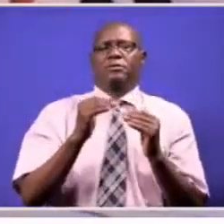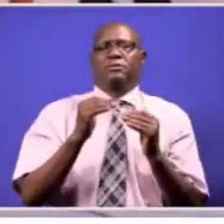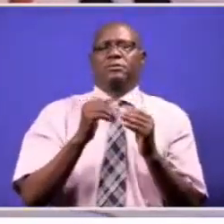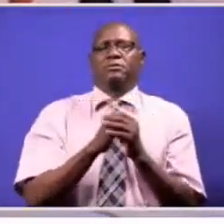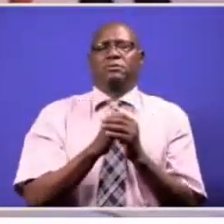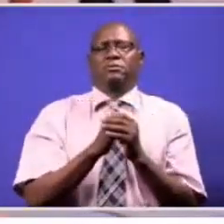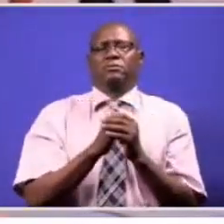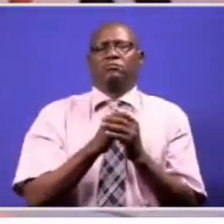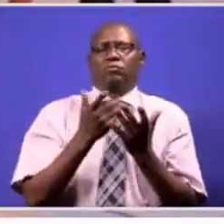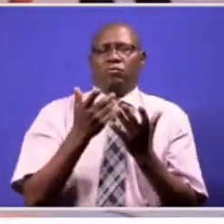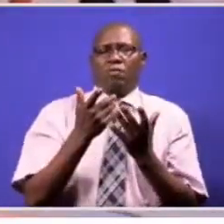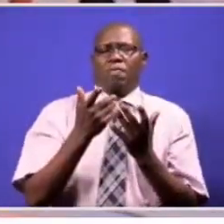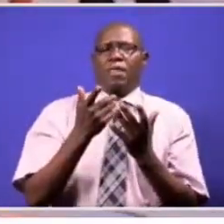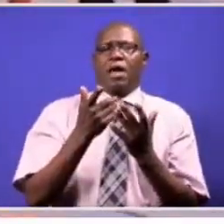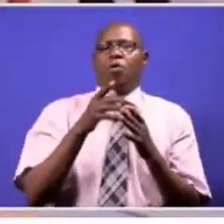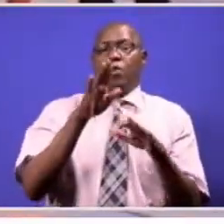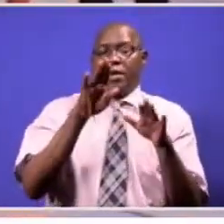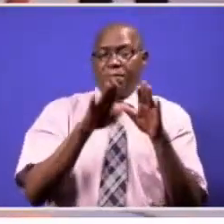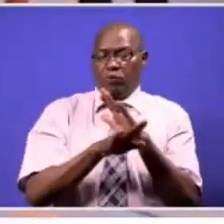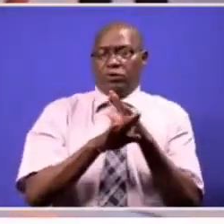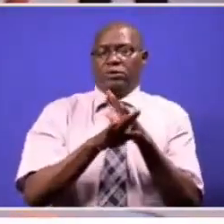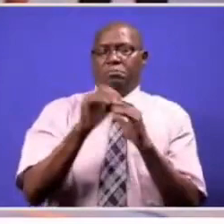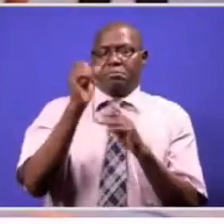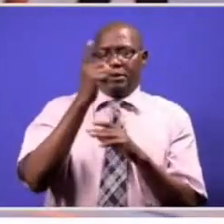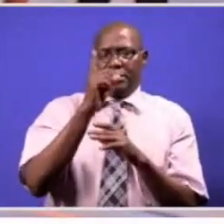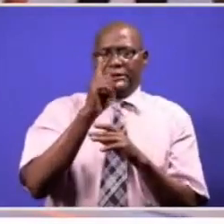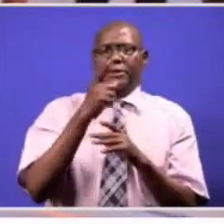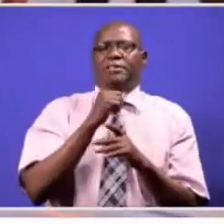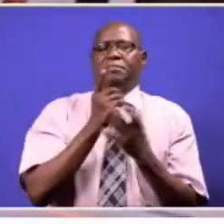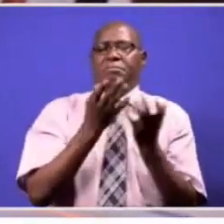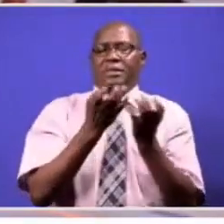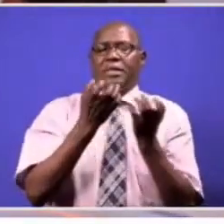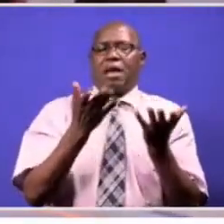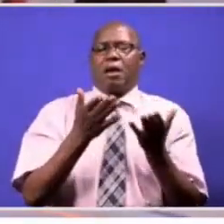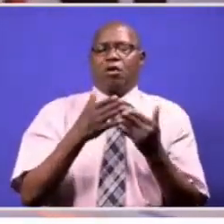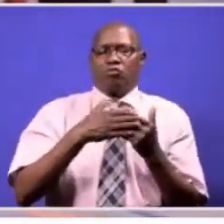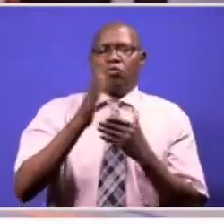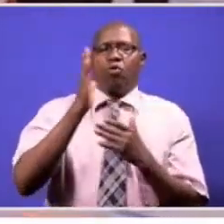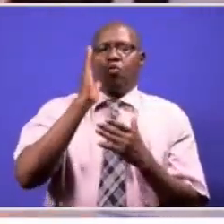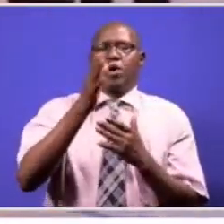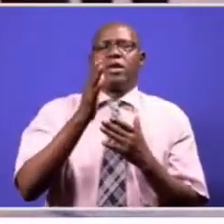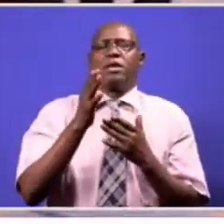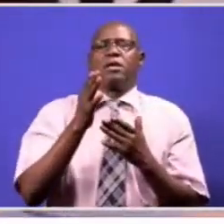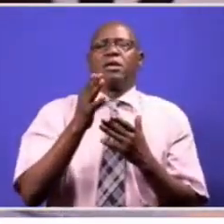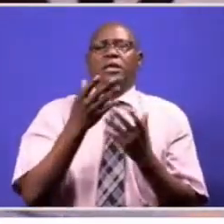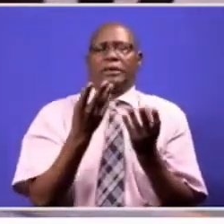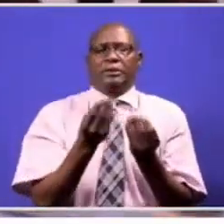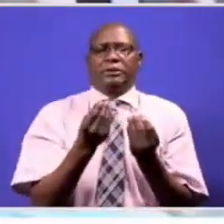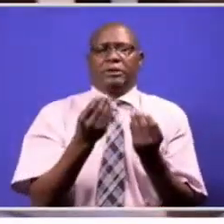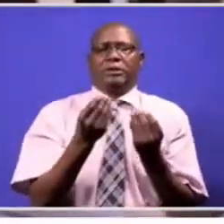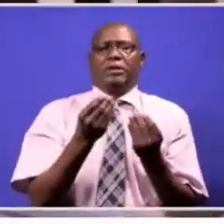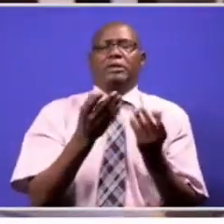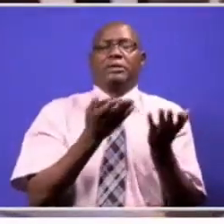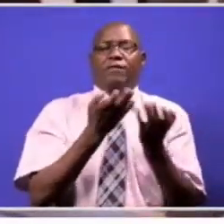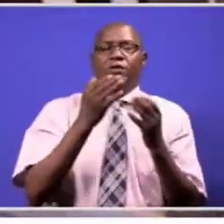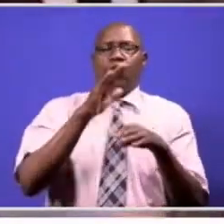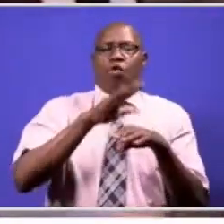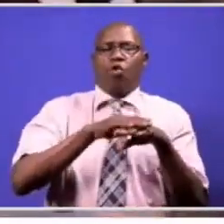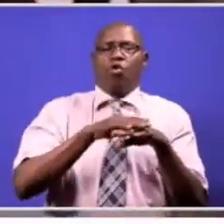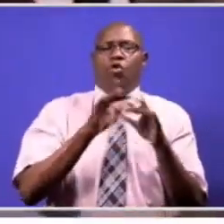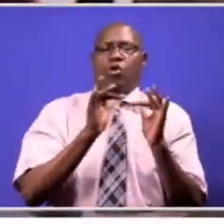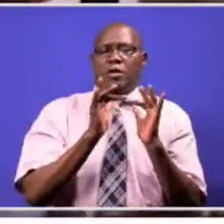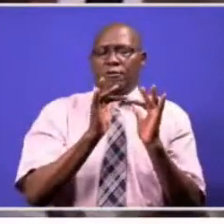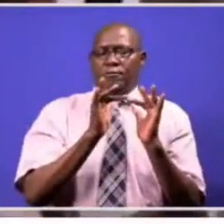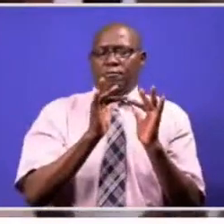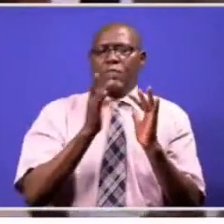said business entities will now have it easy when looking for licenses as the services will be taken online, saying that license will